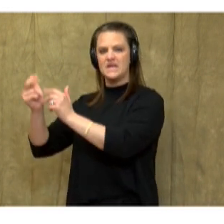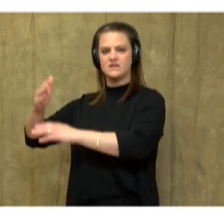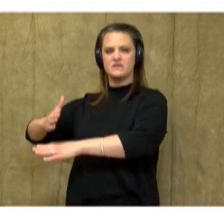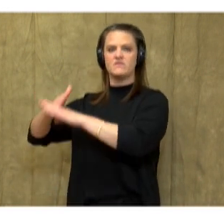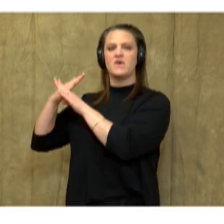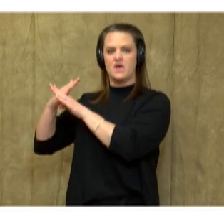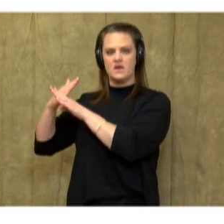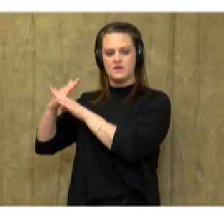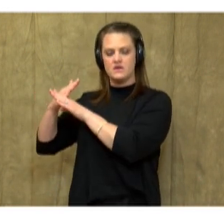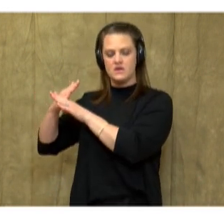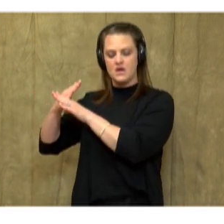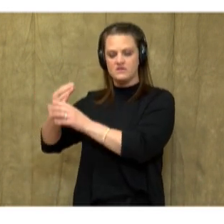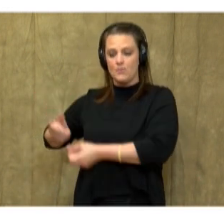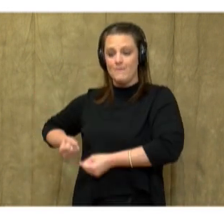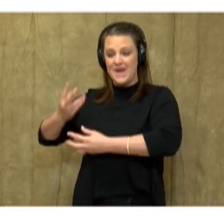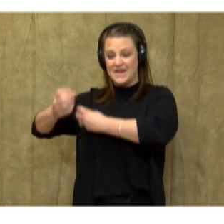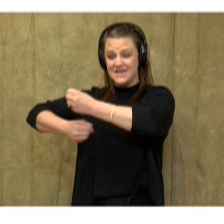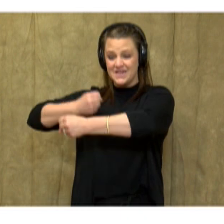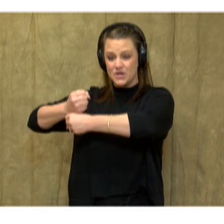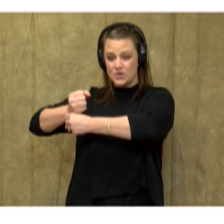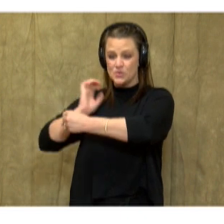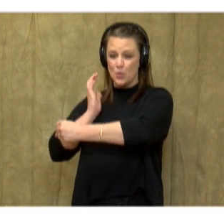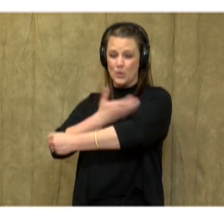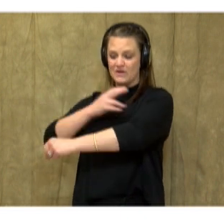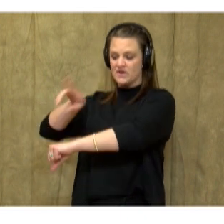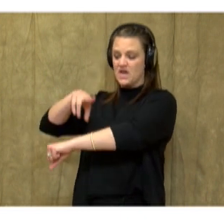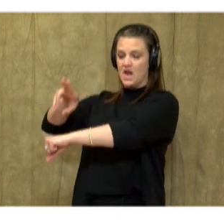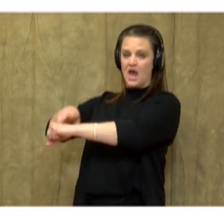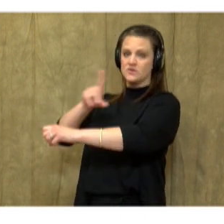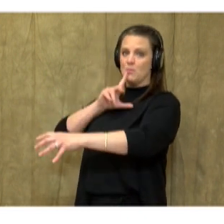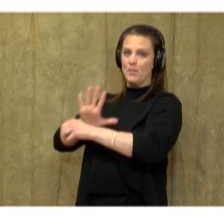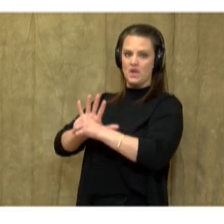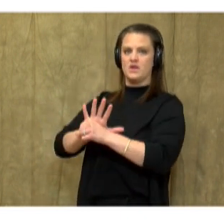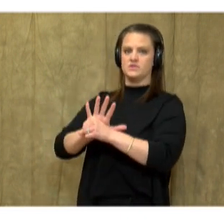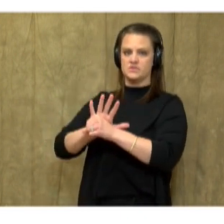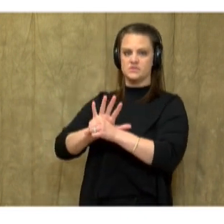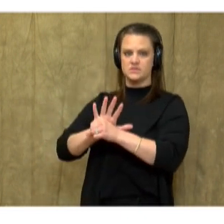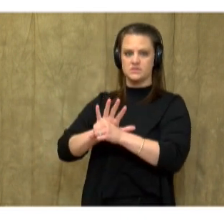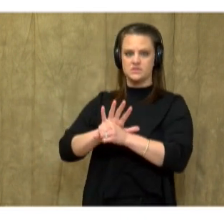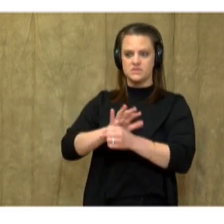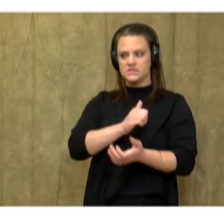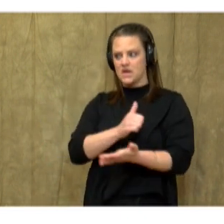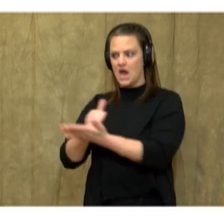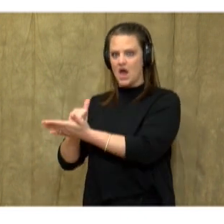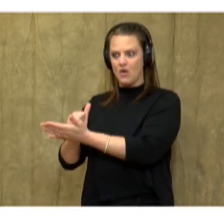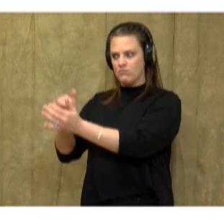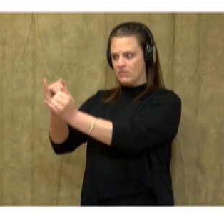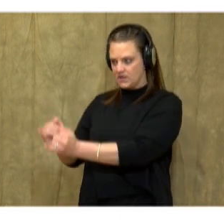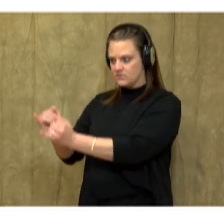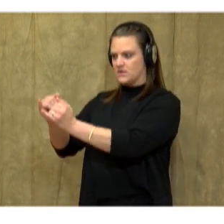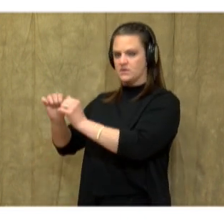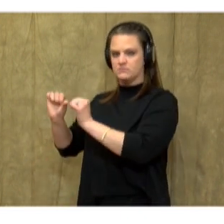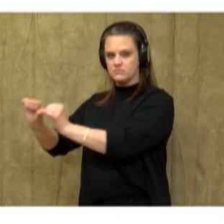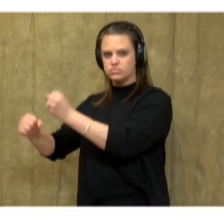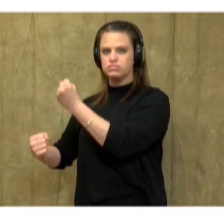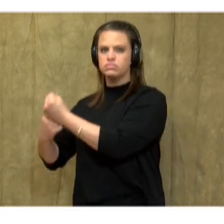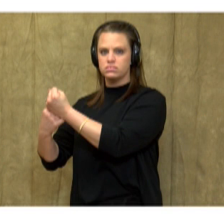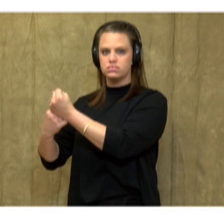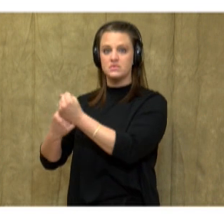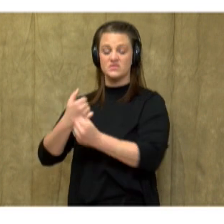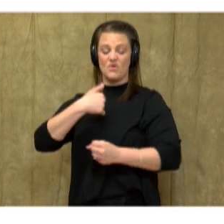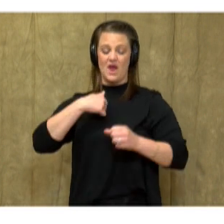defend. Thus, over many years, we have made a national pledge to help South Vietnam defend its independence. And I intend to keep